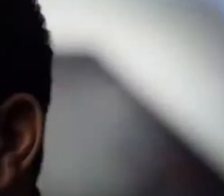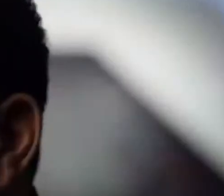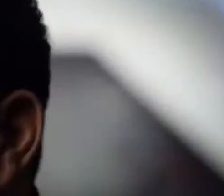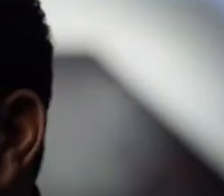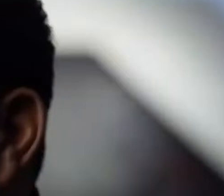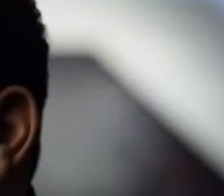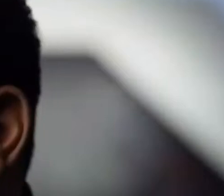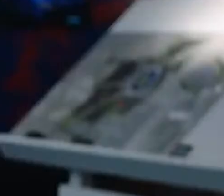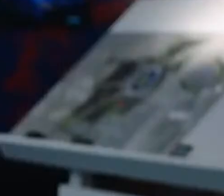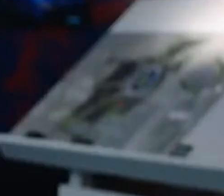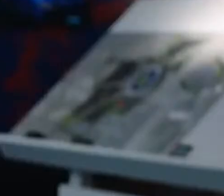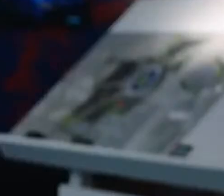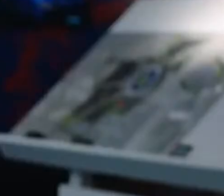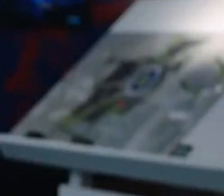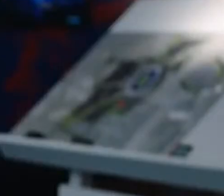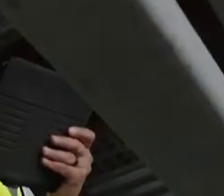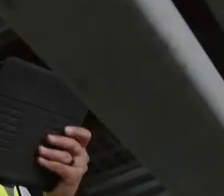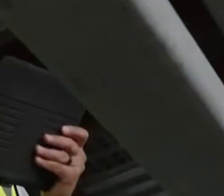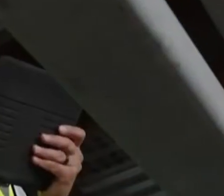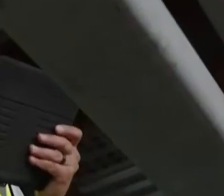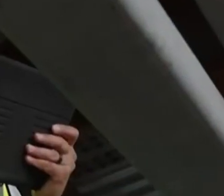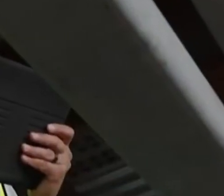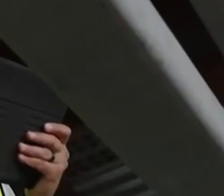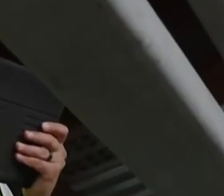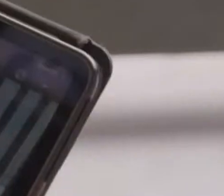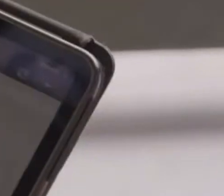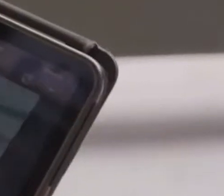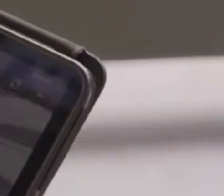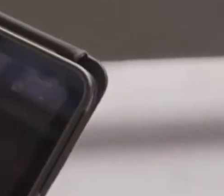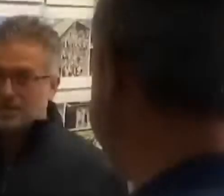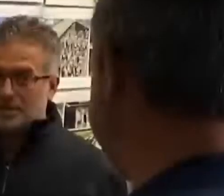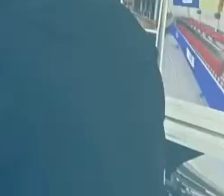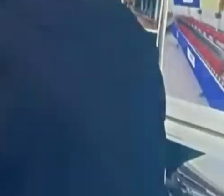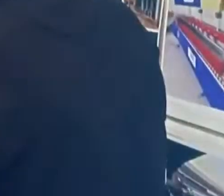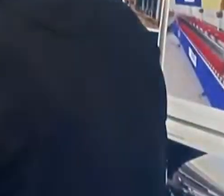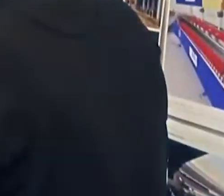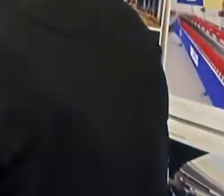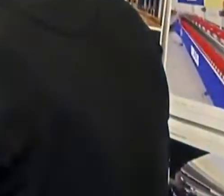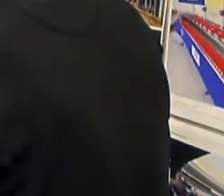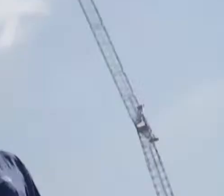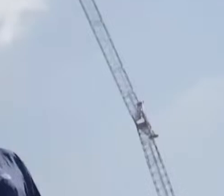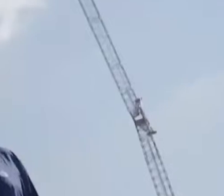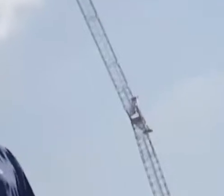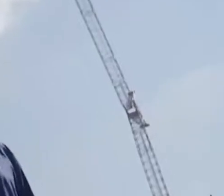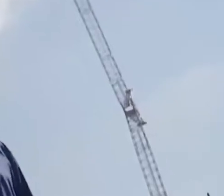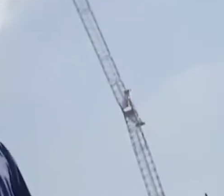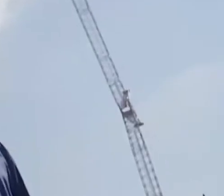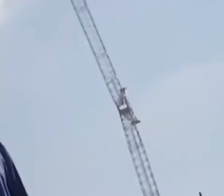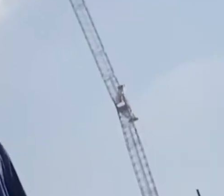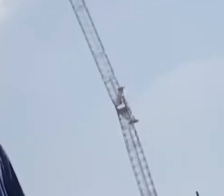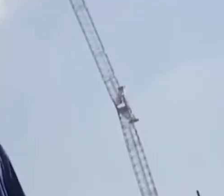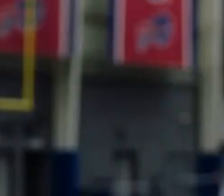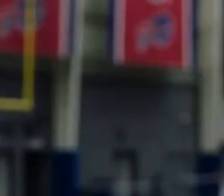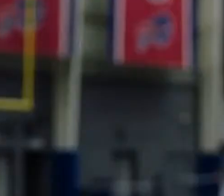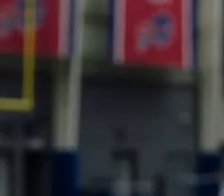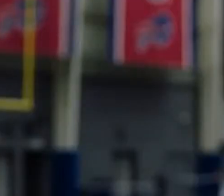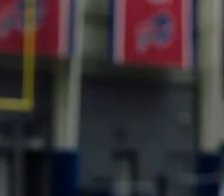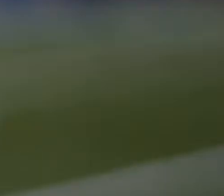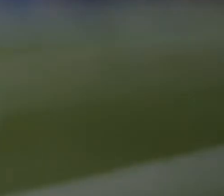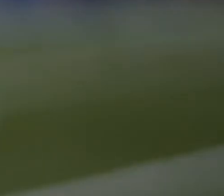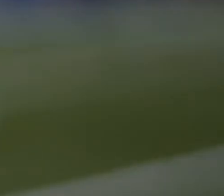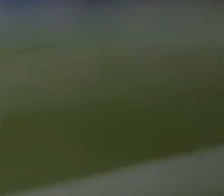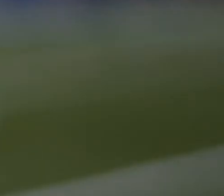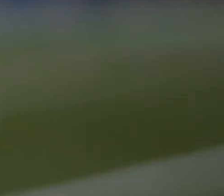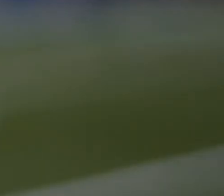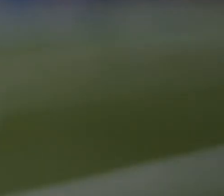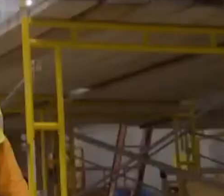The hardest thing is really to soak in the experience. All this does is illustrate the commitment that Terry and his family have to this market. I